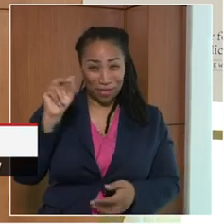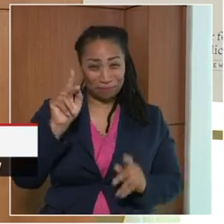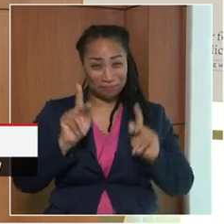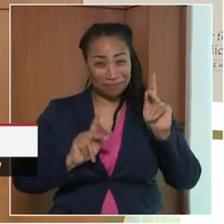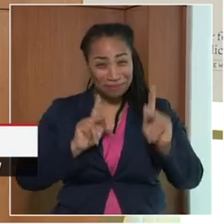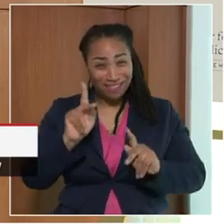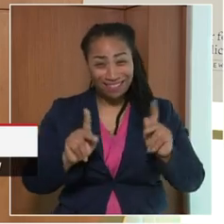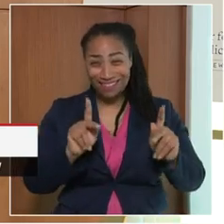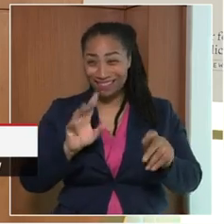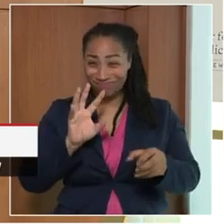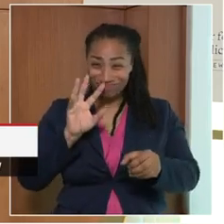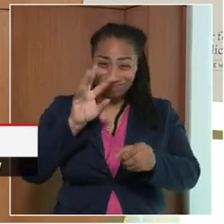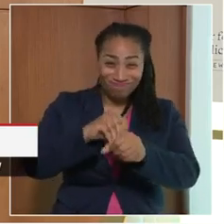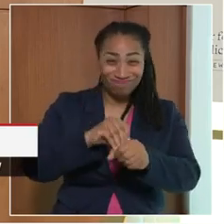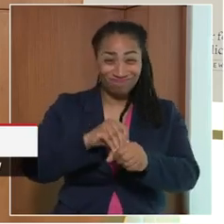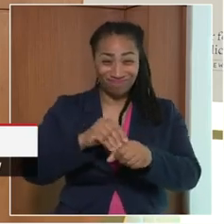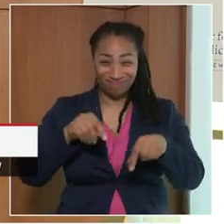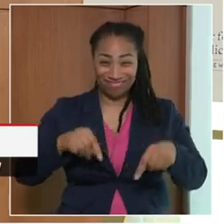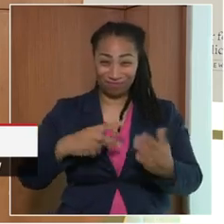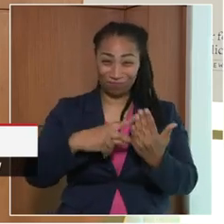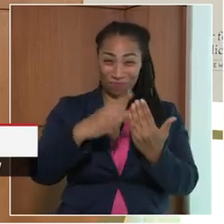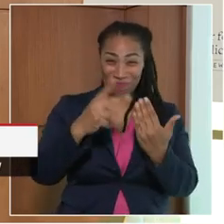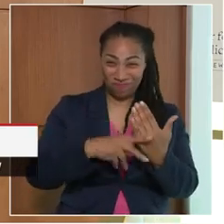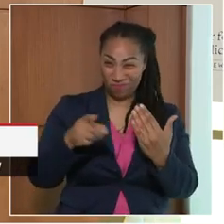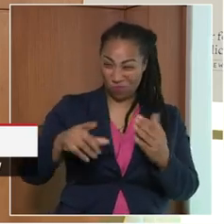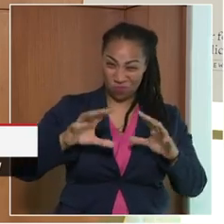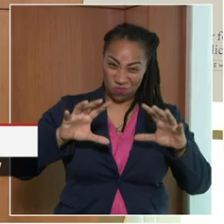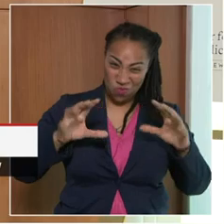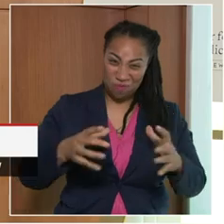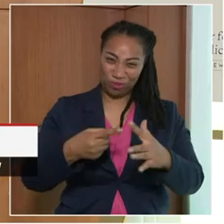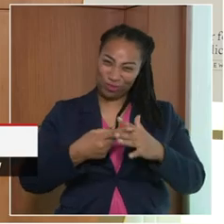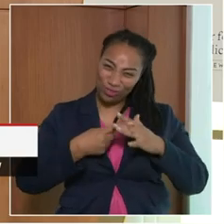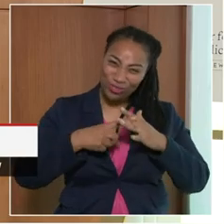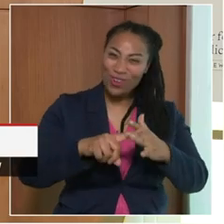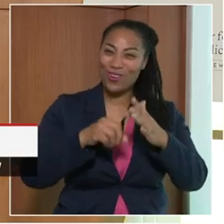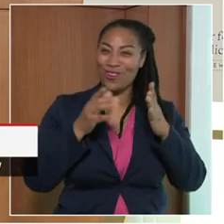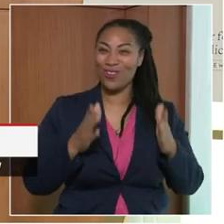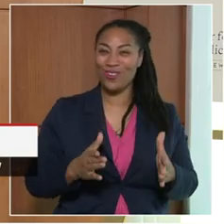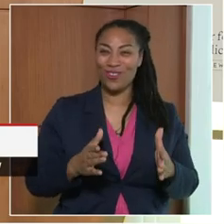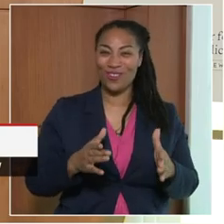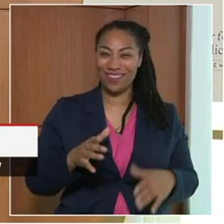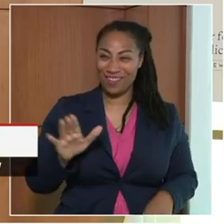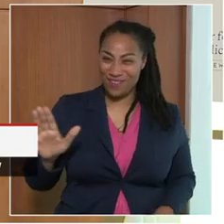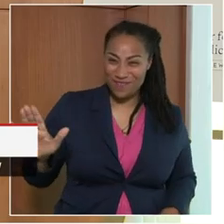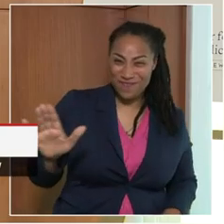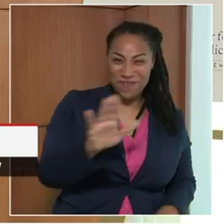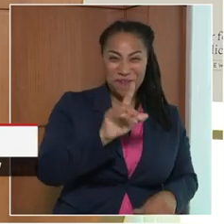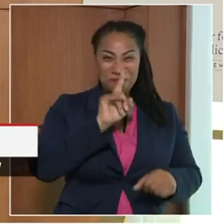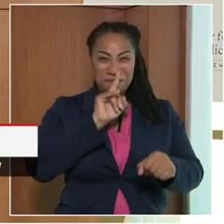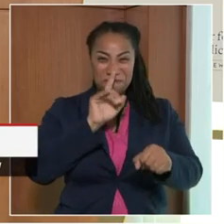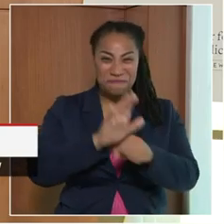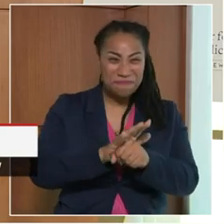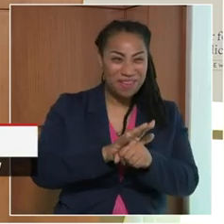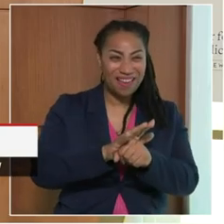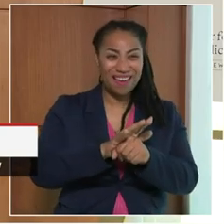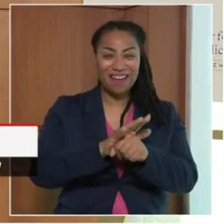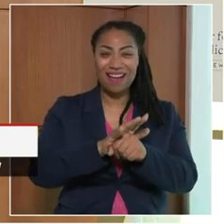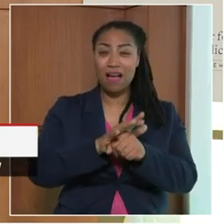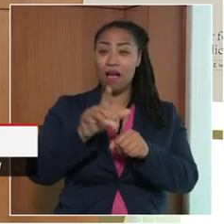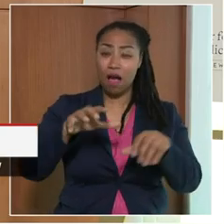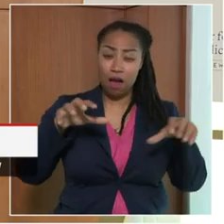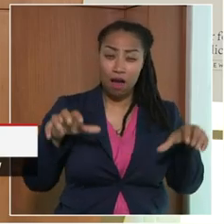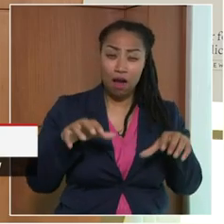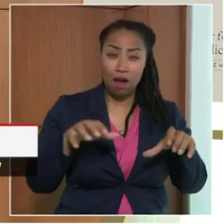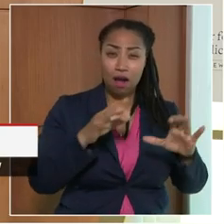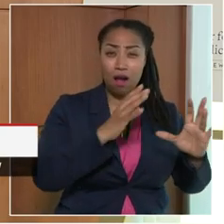the pioneers. Your commitment to professional growth will have a direct and lasting impact on the lives